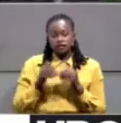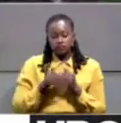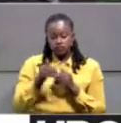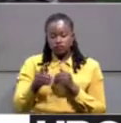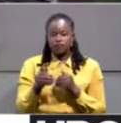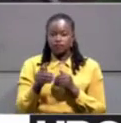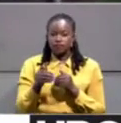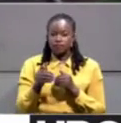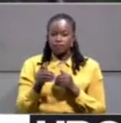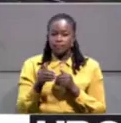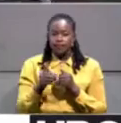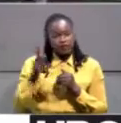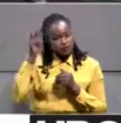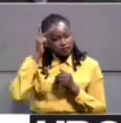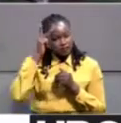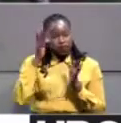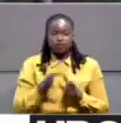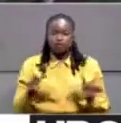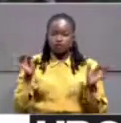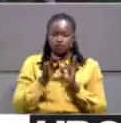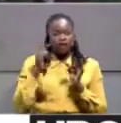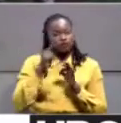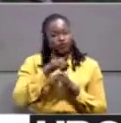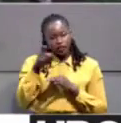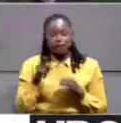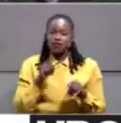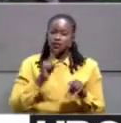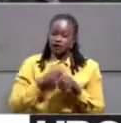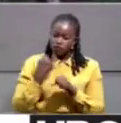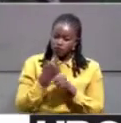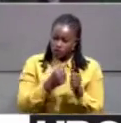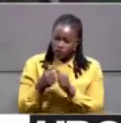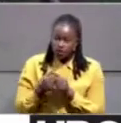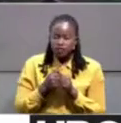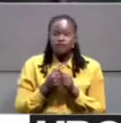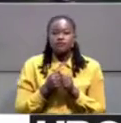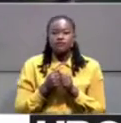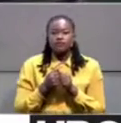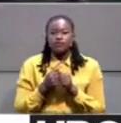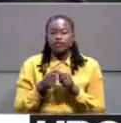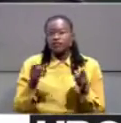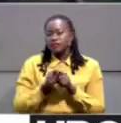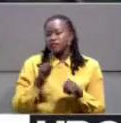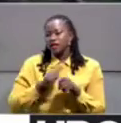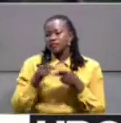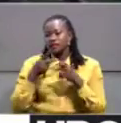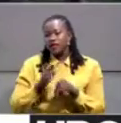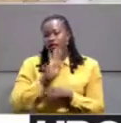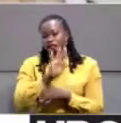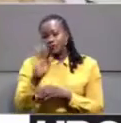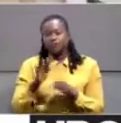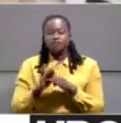this skill will be useful to them while they are with us, while they are employed elsewhere, and while they start their own businesses in the